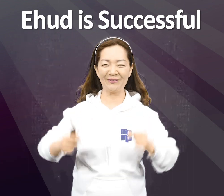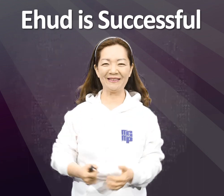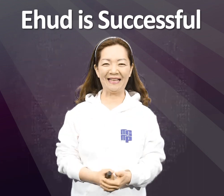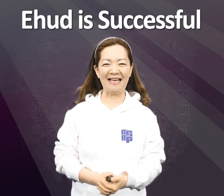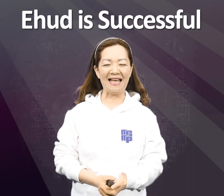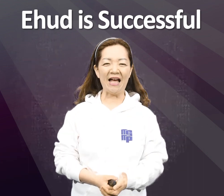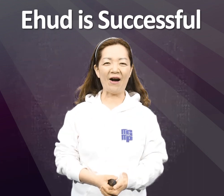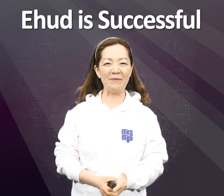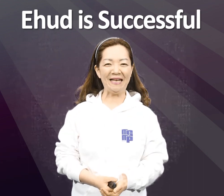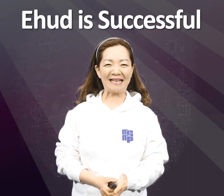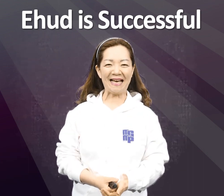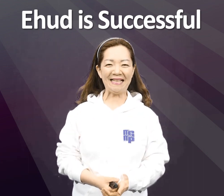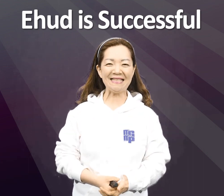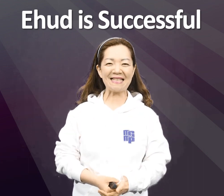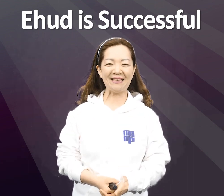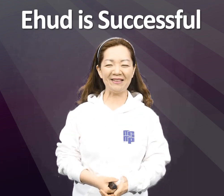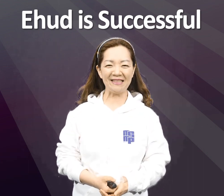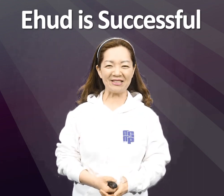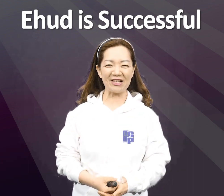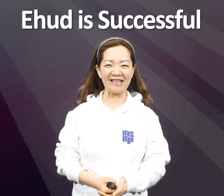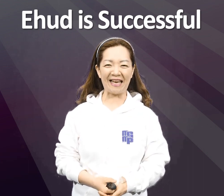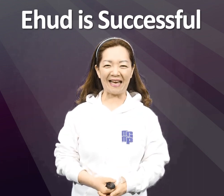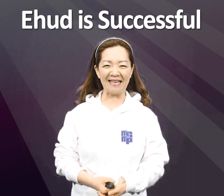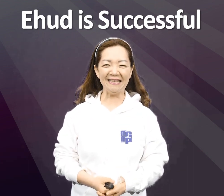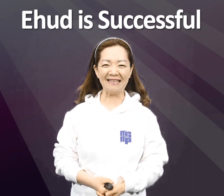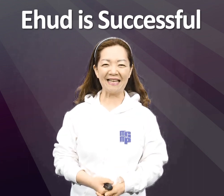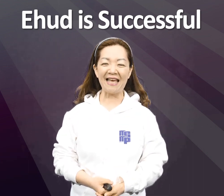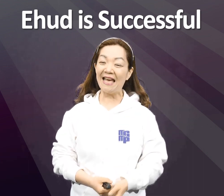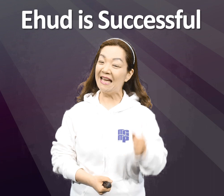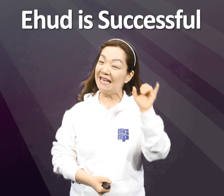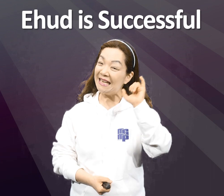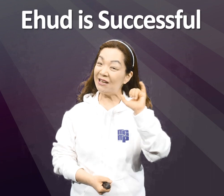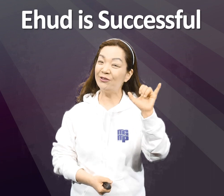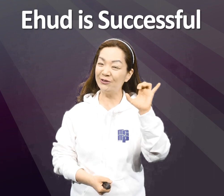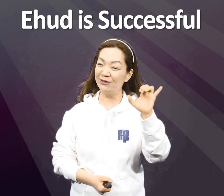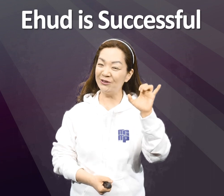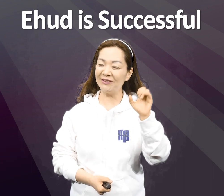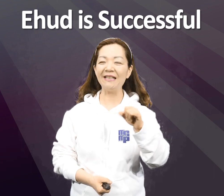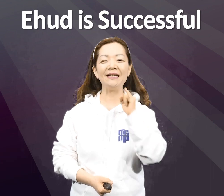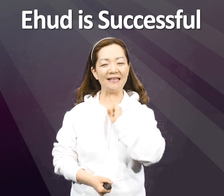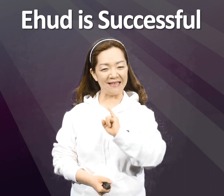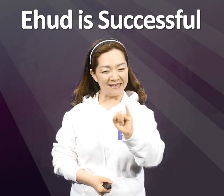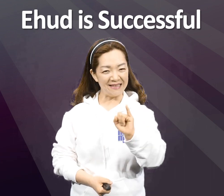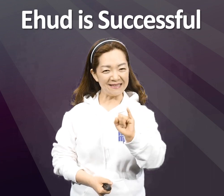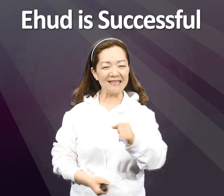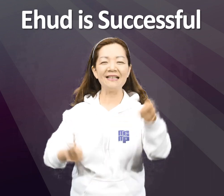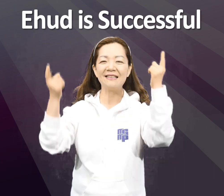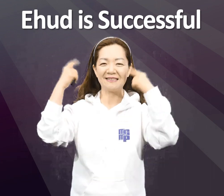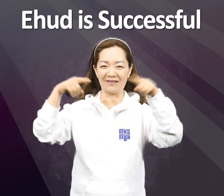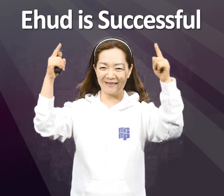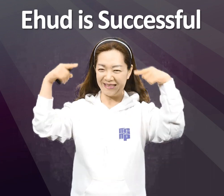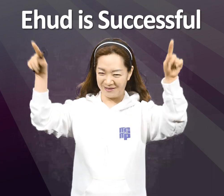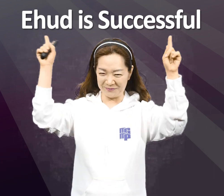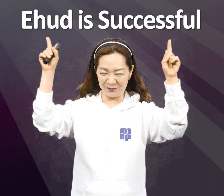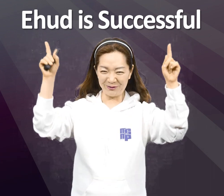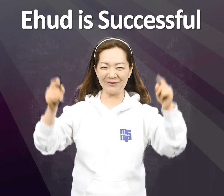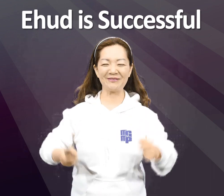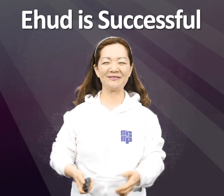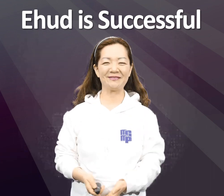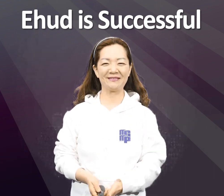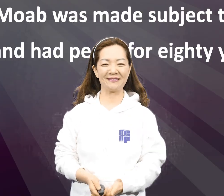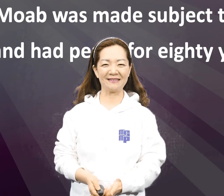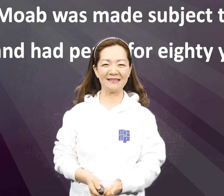successful. American Sign Language again. Ehud is successful.